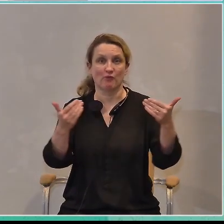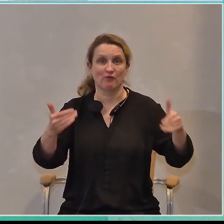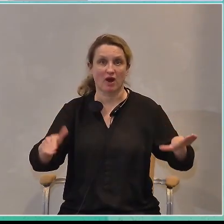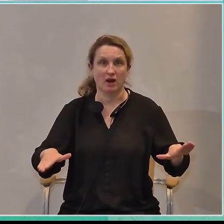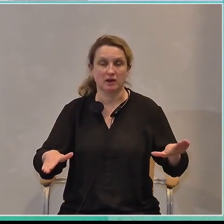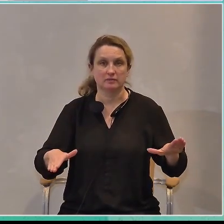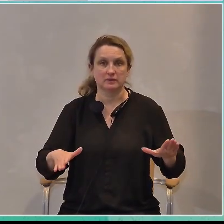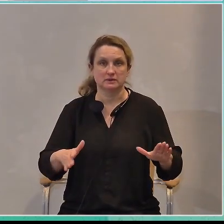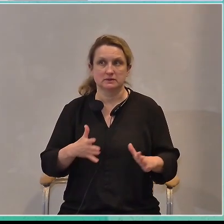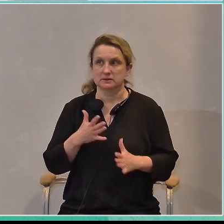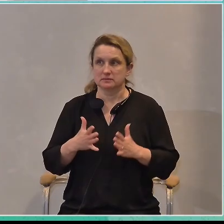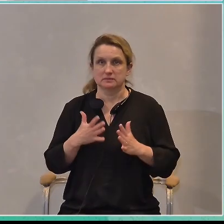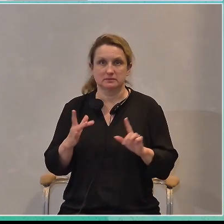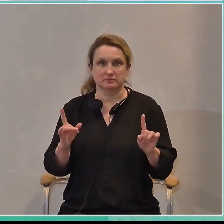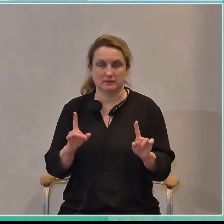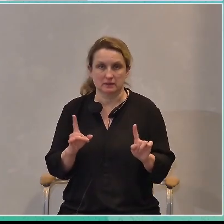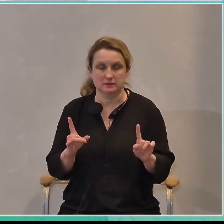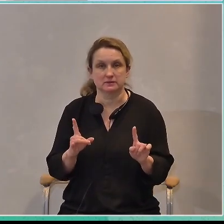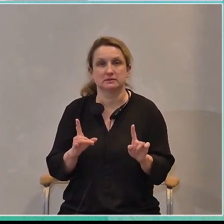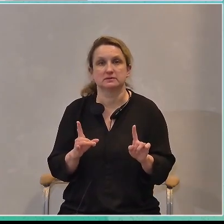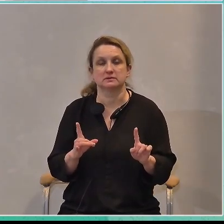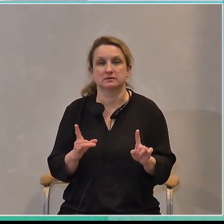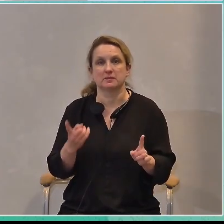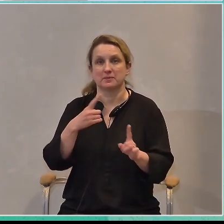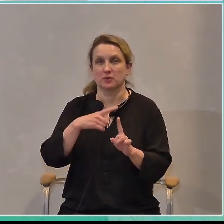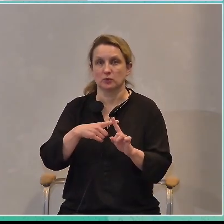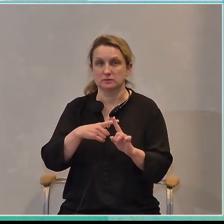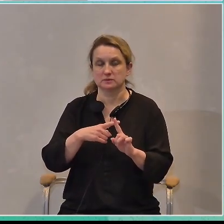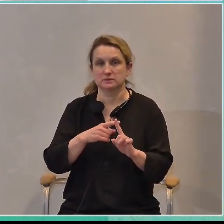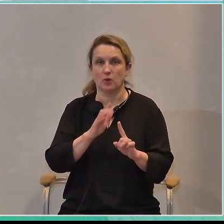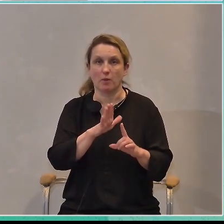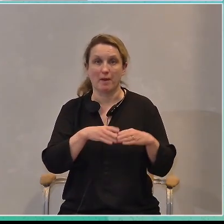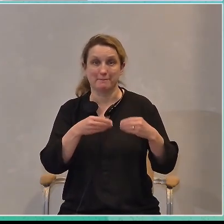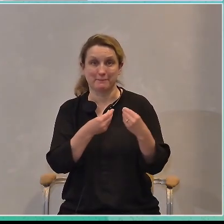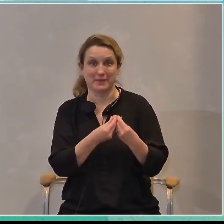us? What was their reaction to the diagnosis?